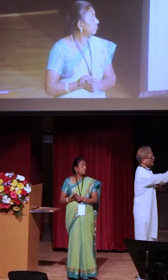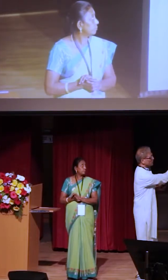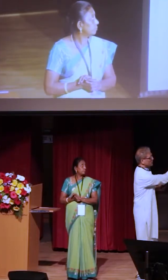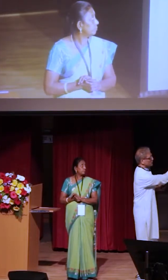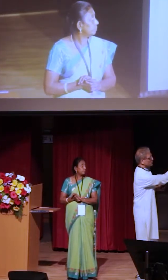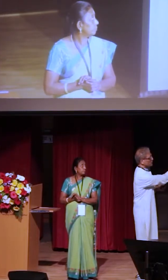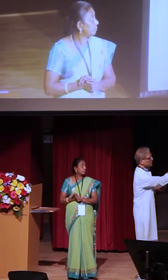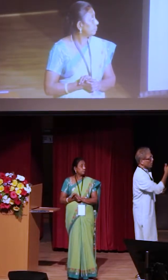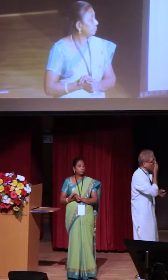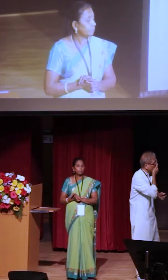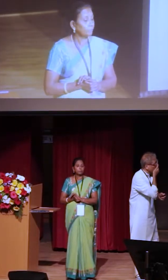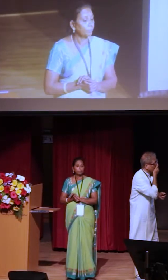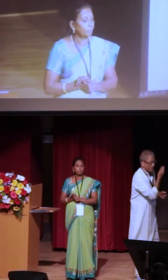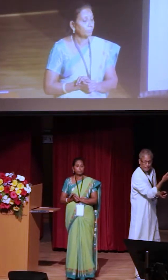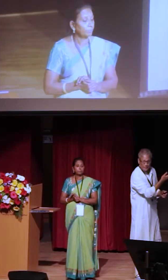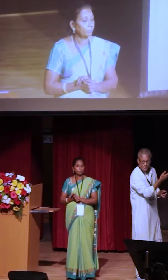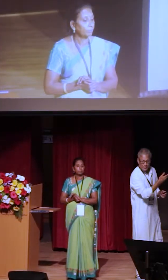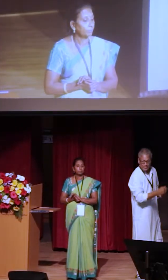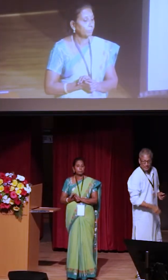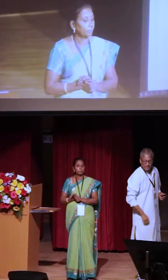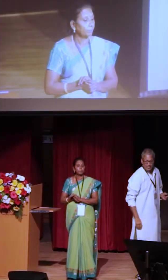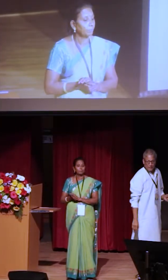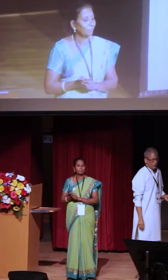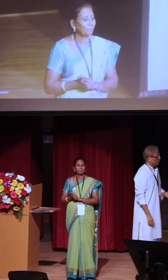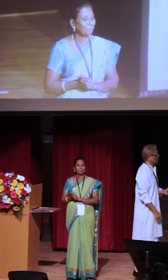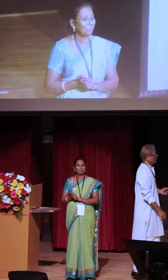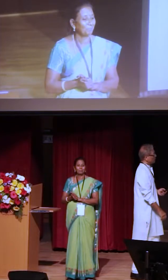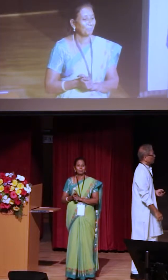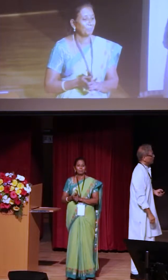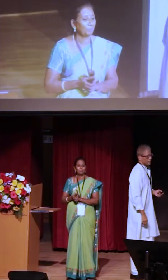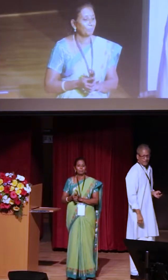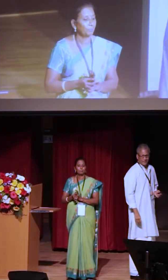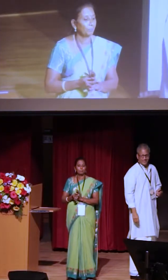it is. So when should I stop? Oh, 18 minutes already?